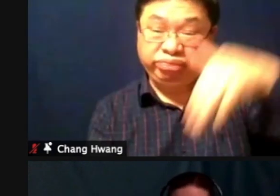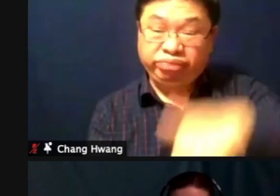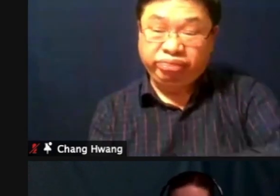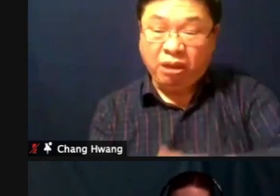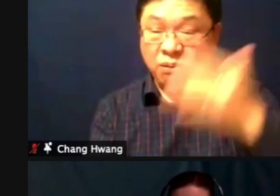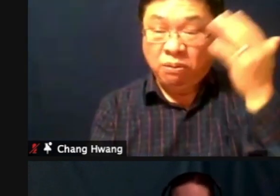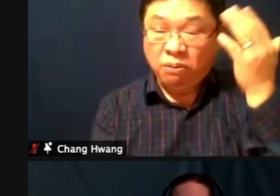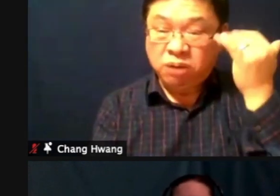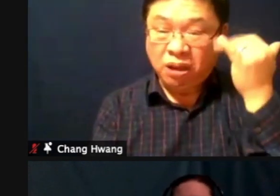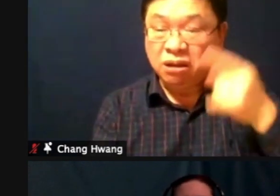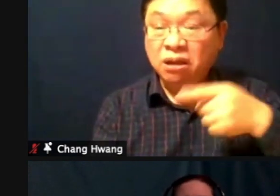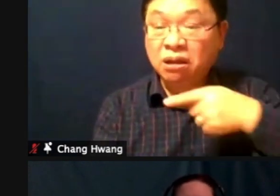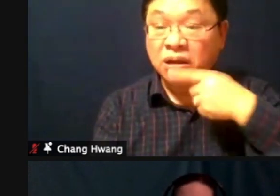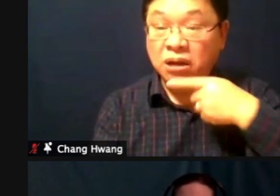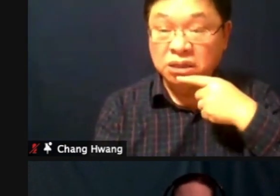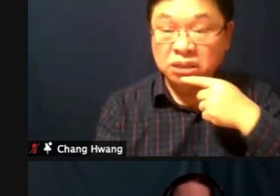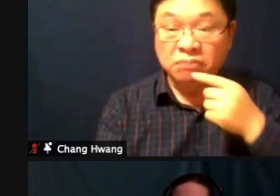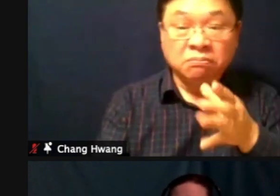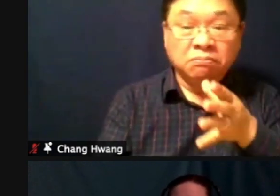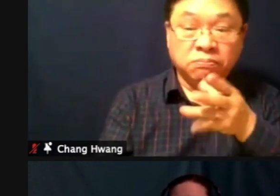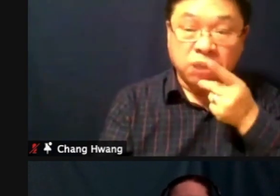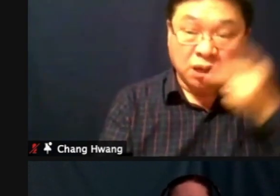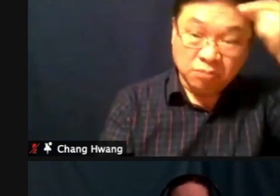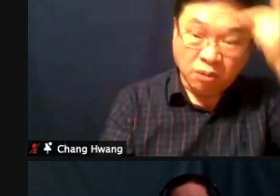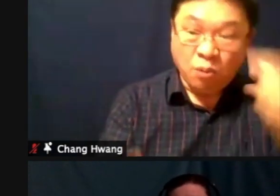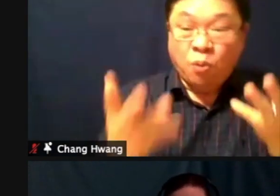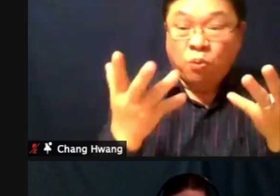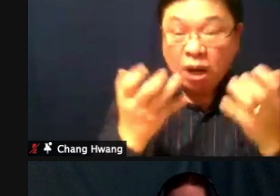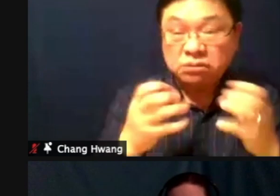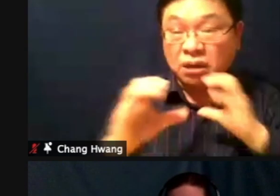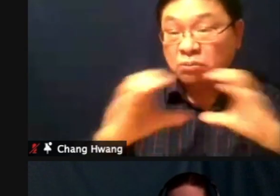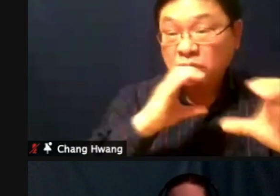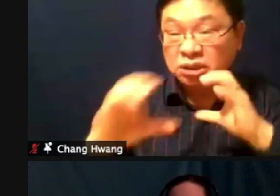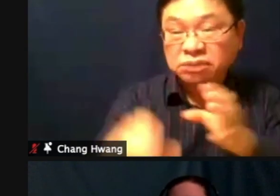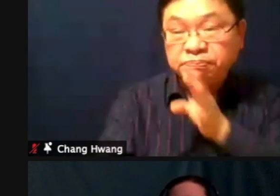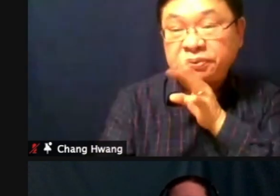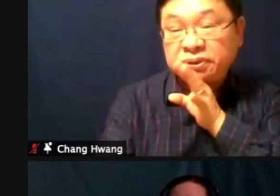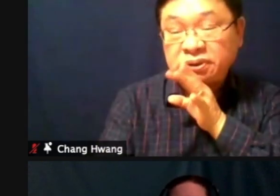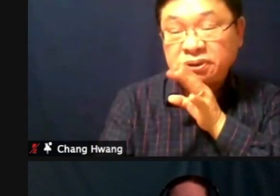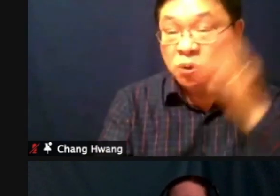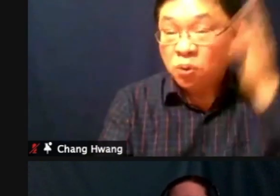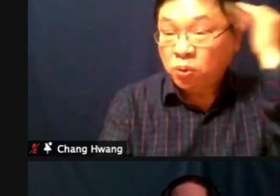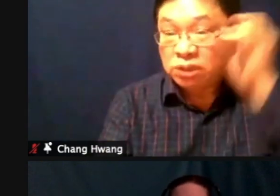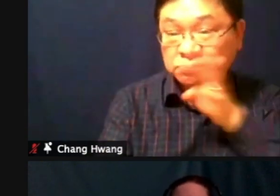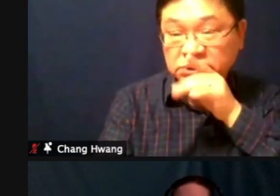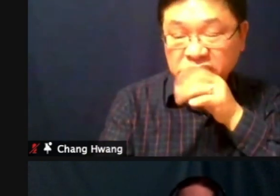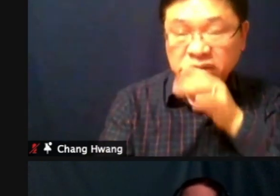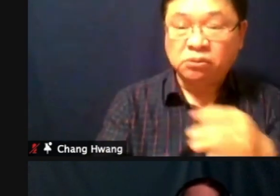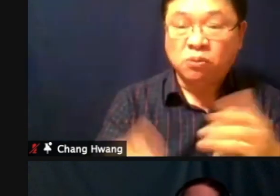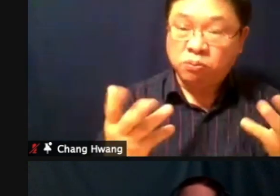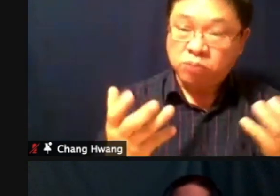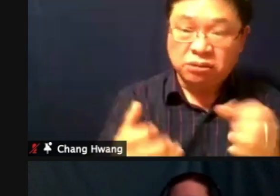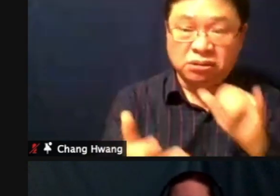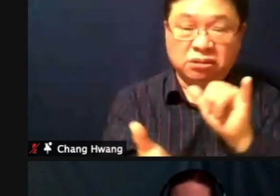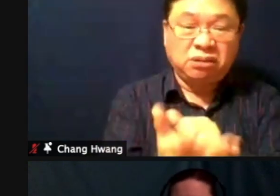For deaf education, the use of KSL is slowly decreasing. What's happening is parents want to be